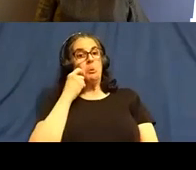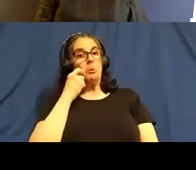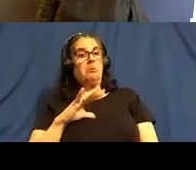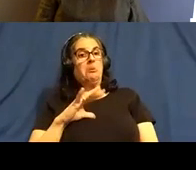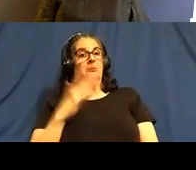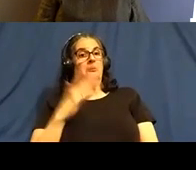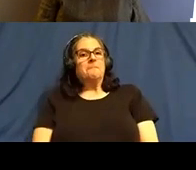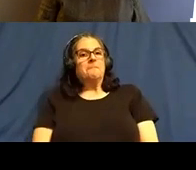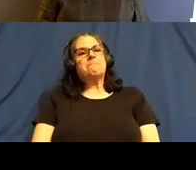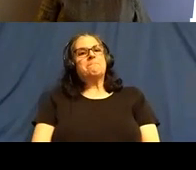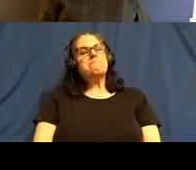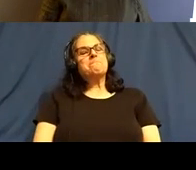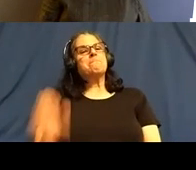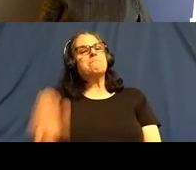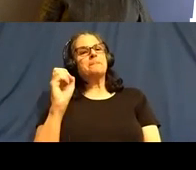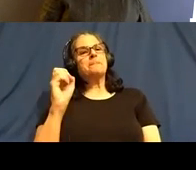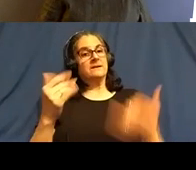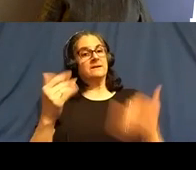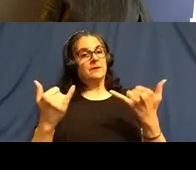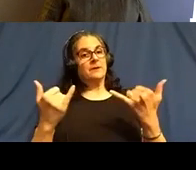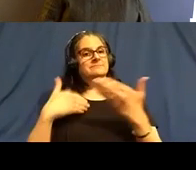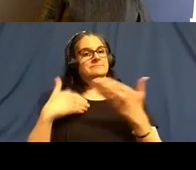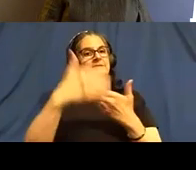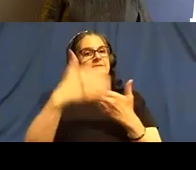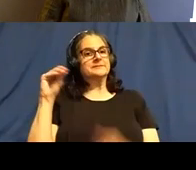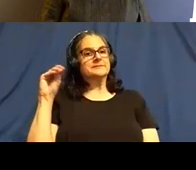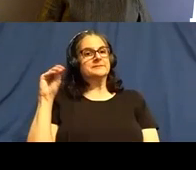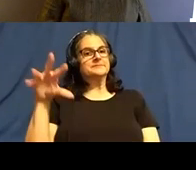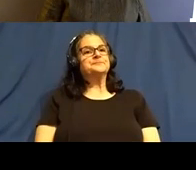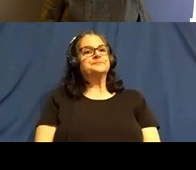All right, so we can go to the next slide for our agenda.